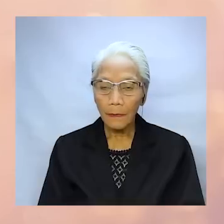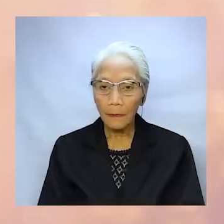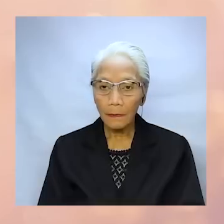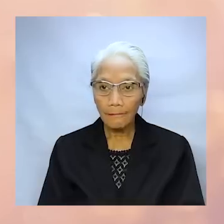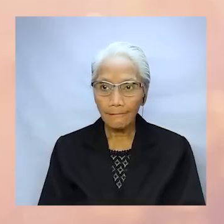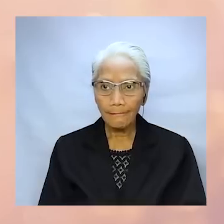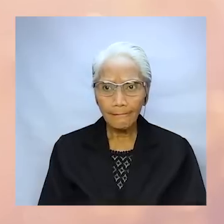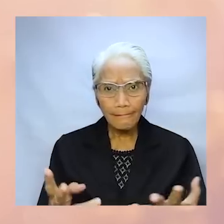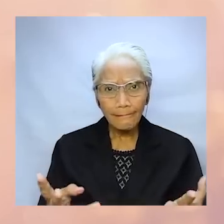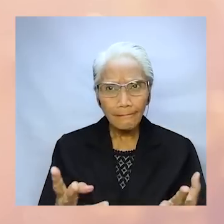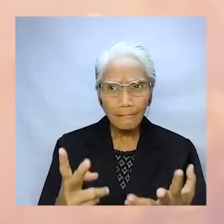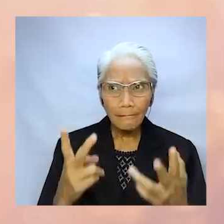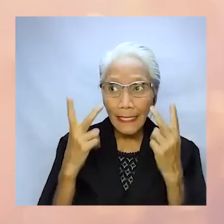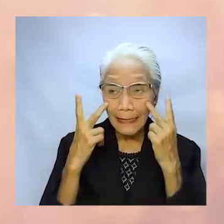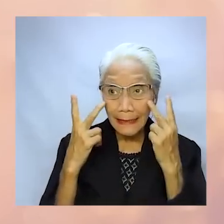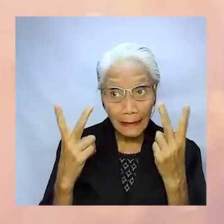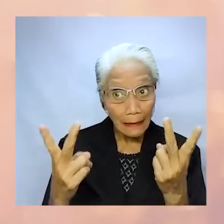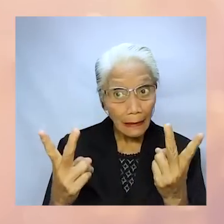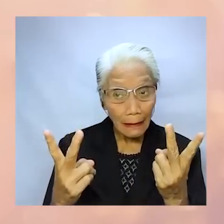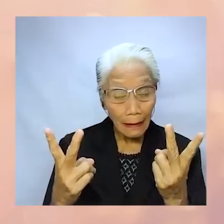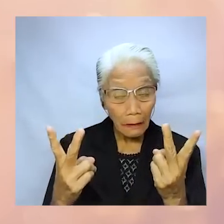Seeing the unseen.